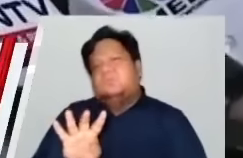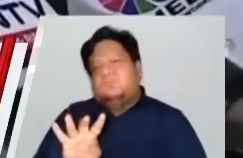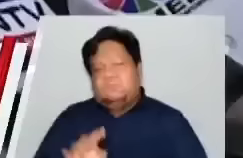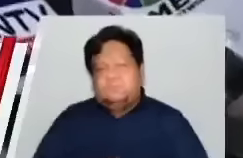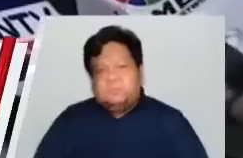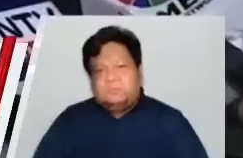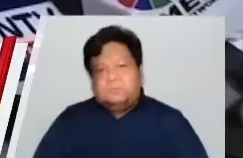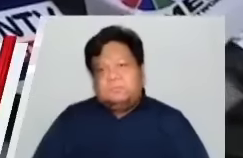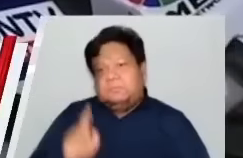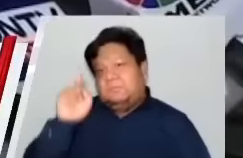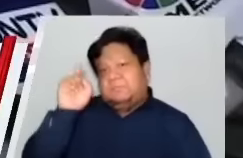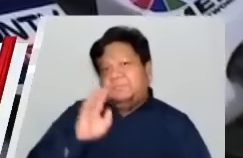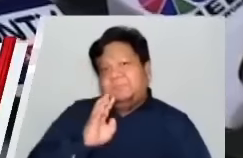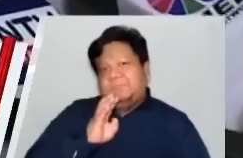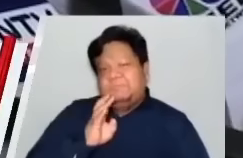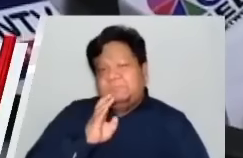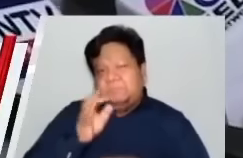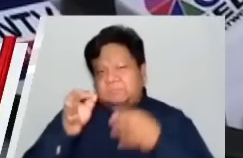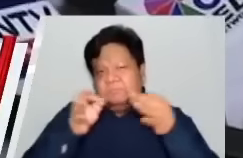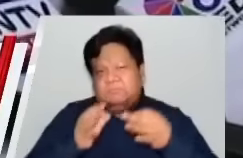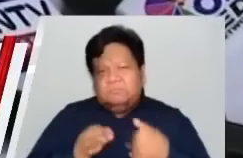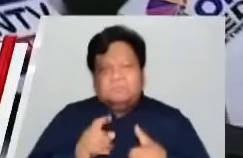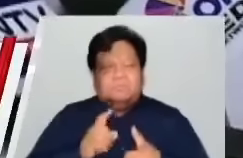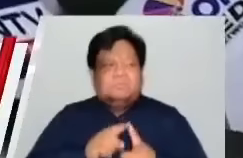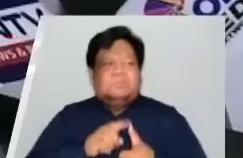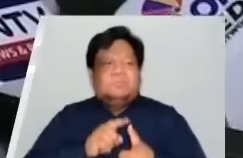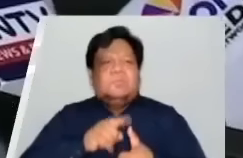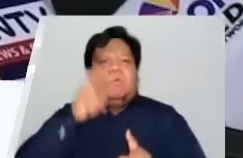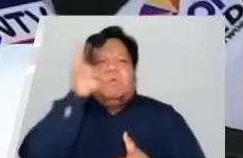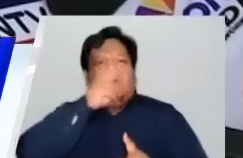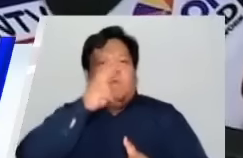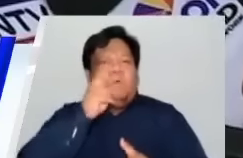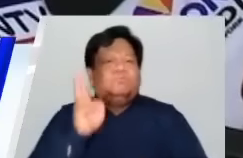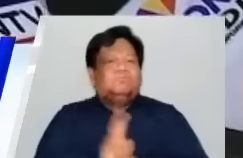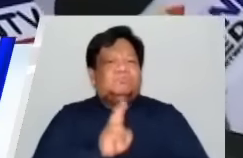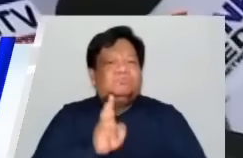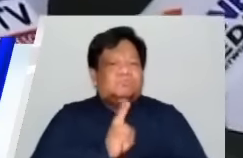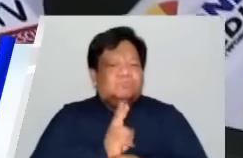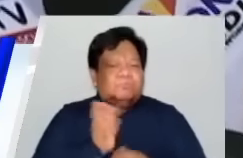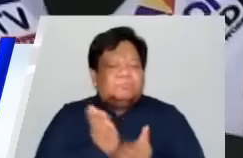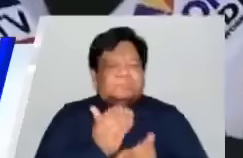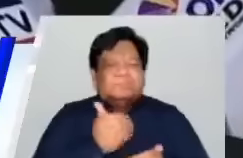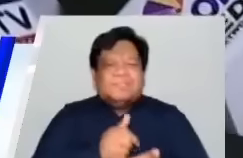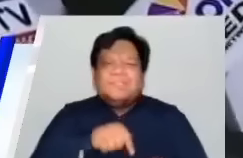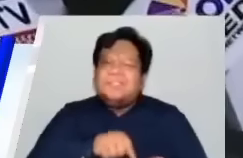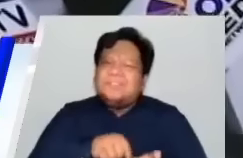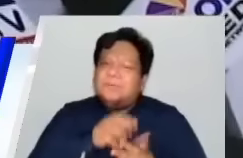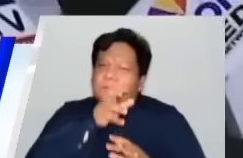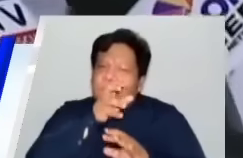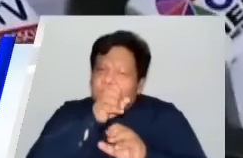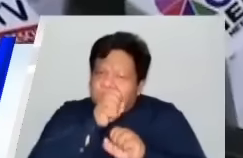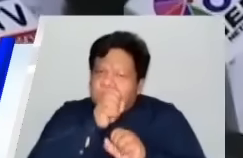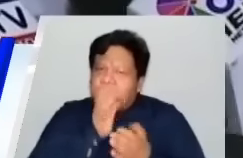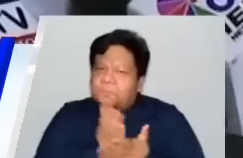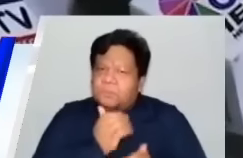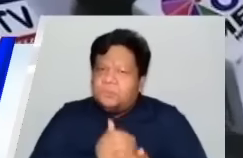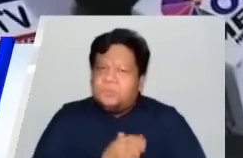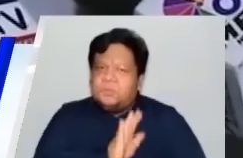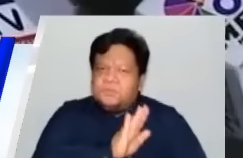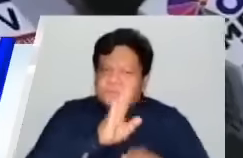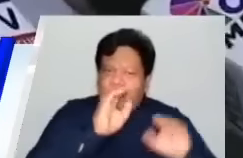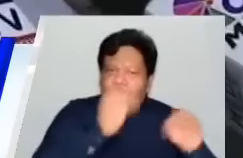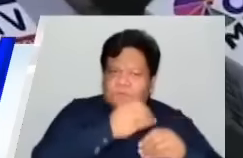account, the intel and confidential funds of both the office of the vice president and also of